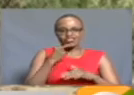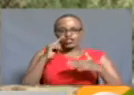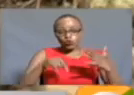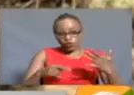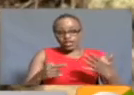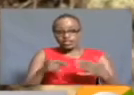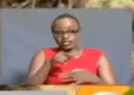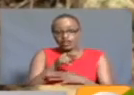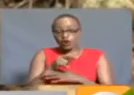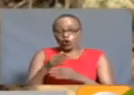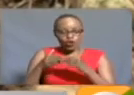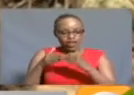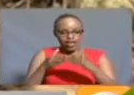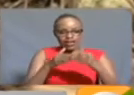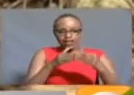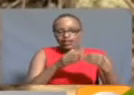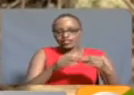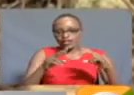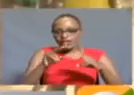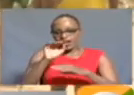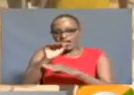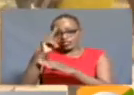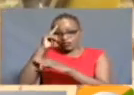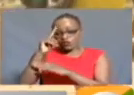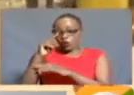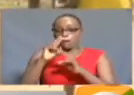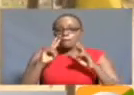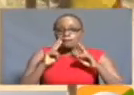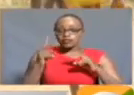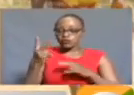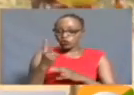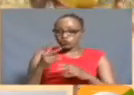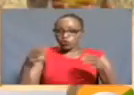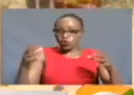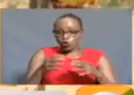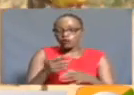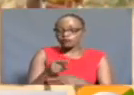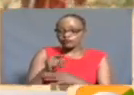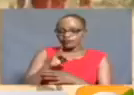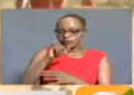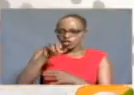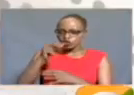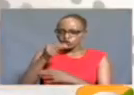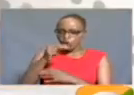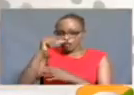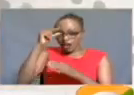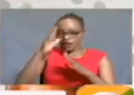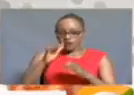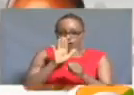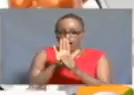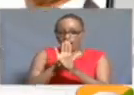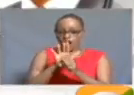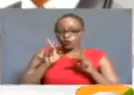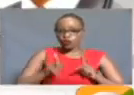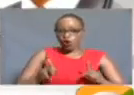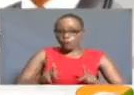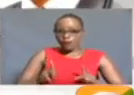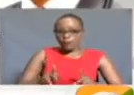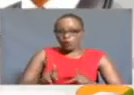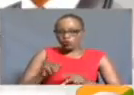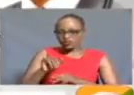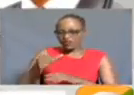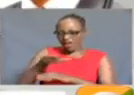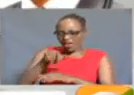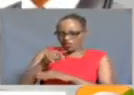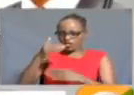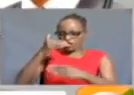said that he has been on the front line in seeking peace for the two communities. Professor Lonyagapuo says majority of the residents staying along